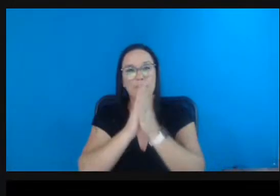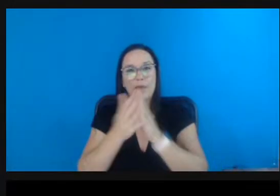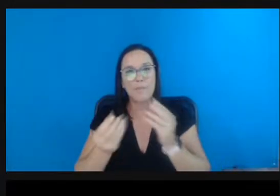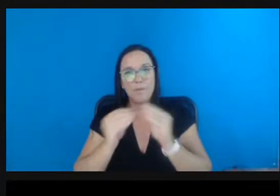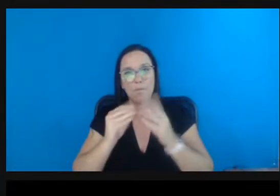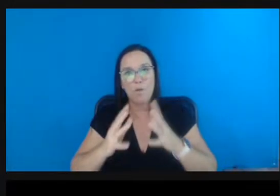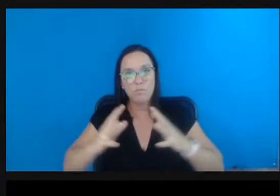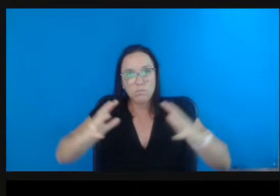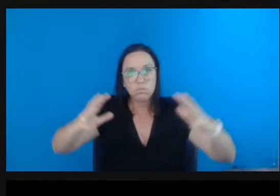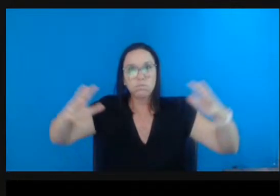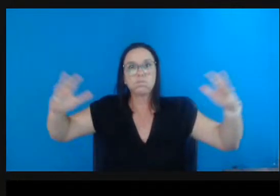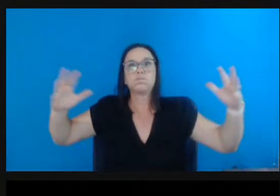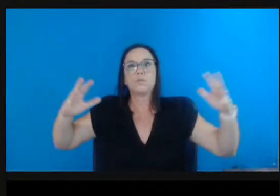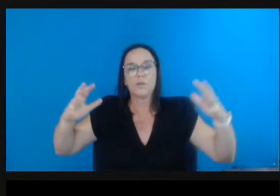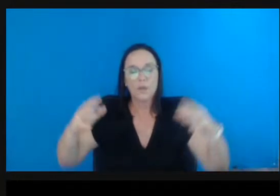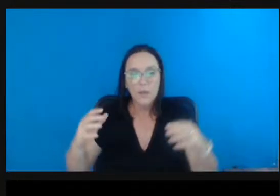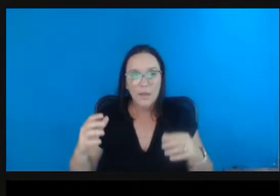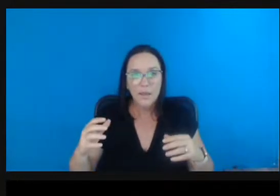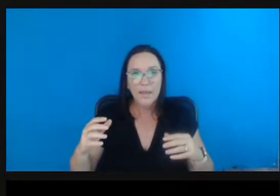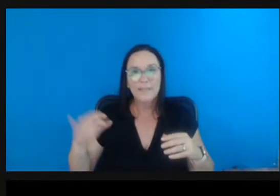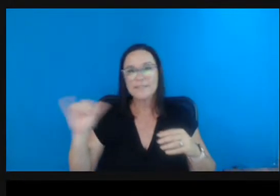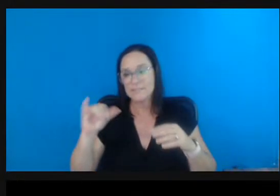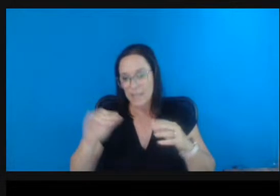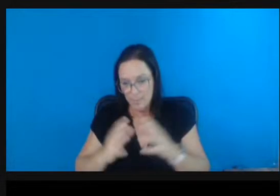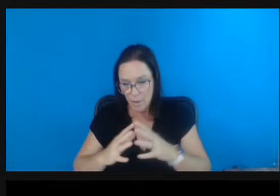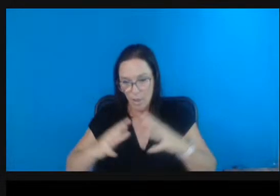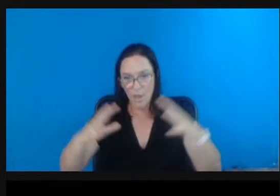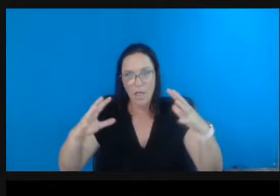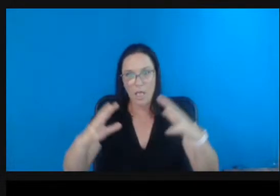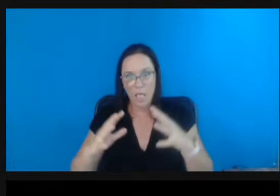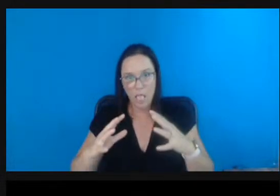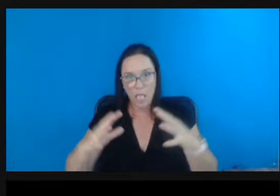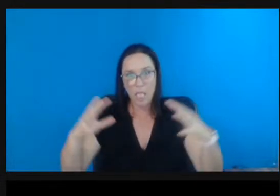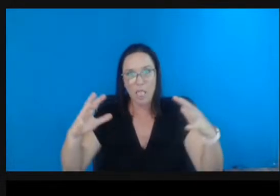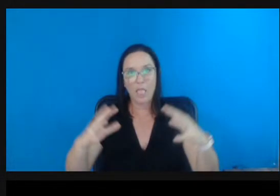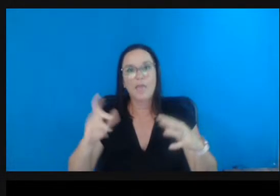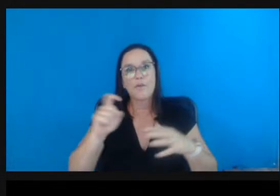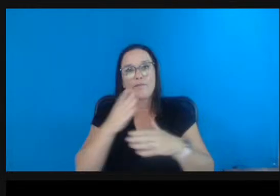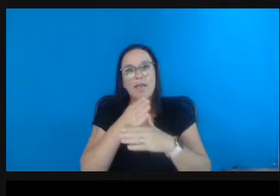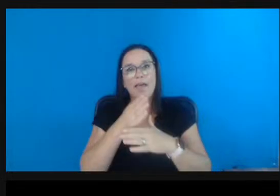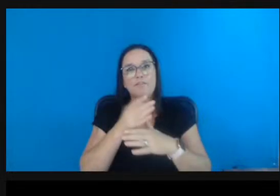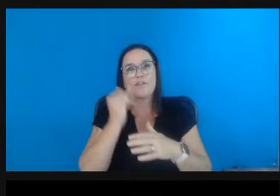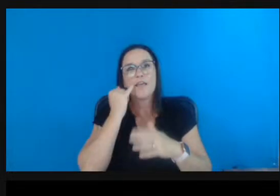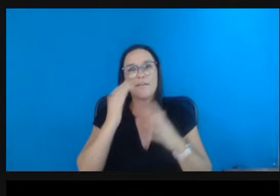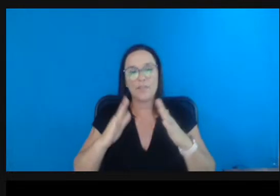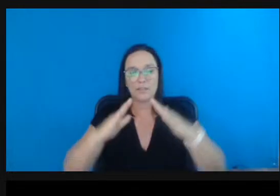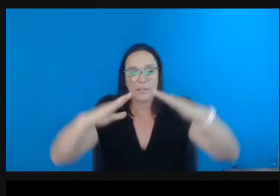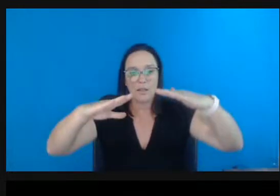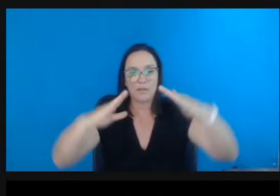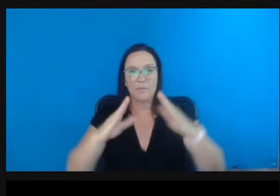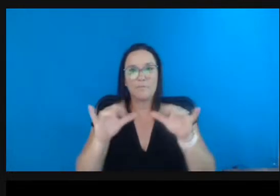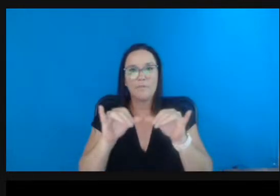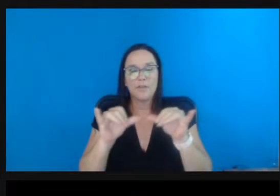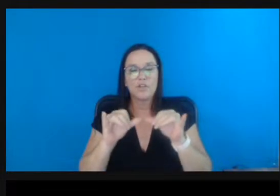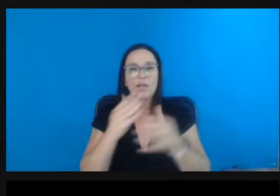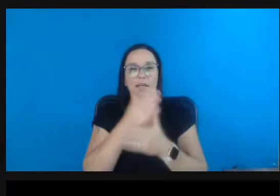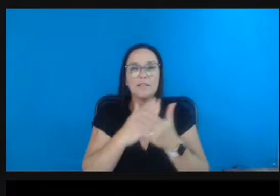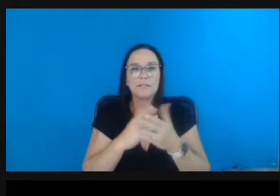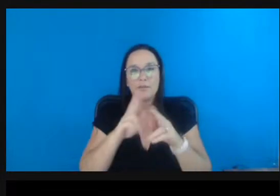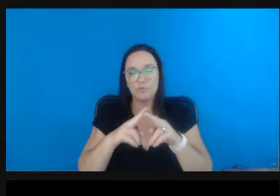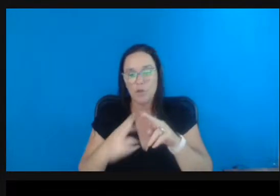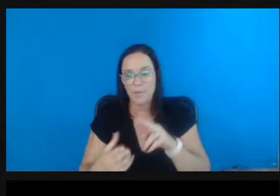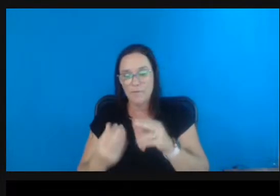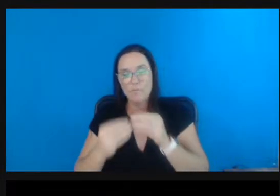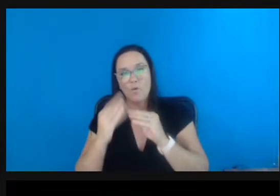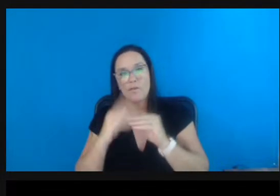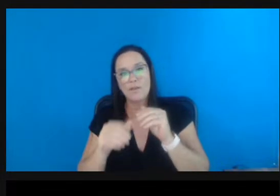is what's going out. I think you have to average that between episodes. If you look at the tilt plots, they don't always, like, some of them drop more than others,